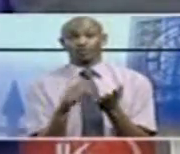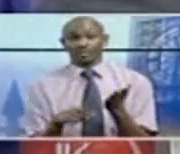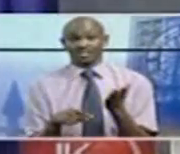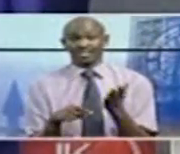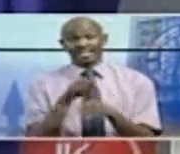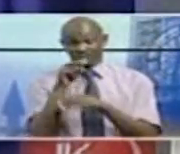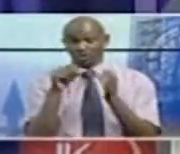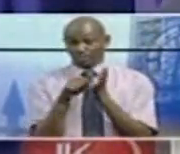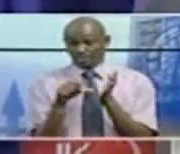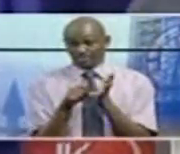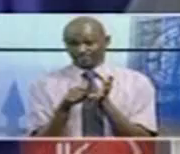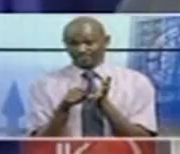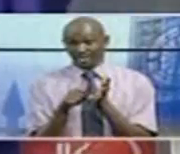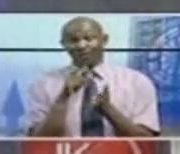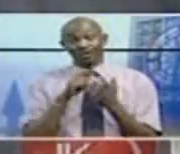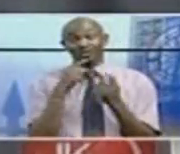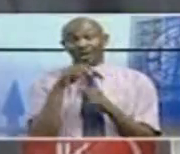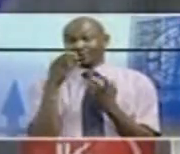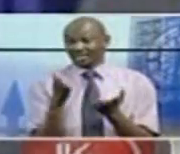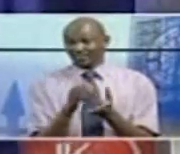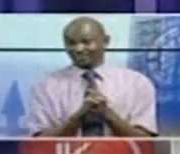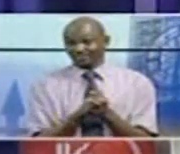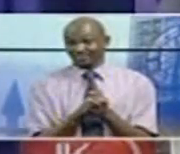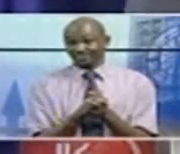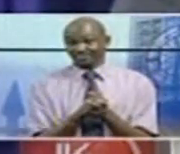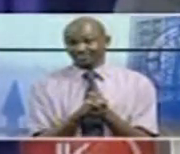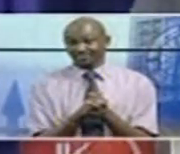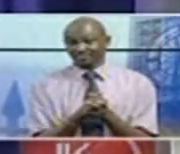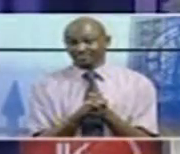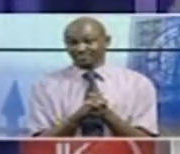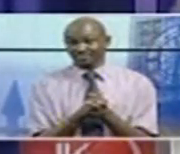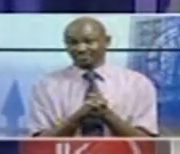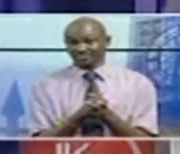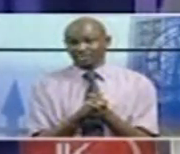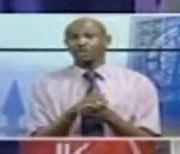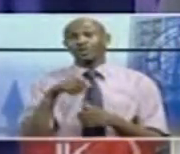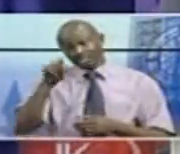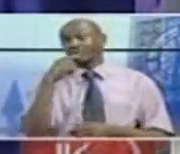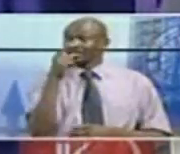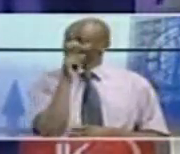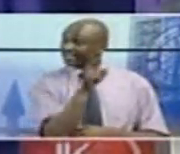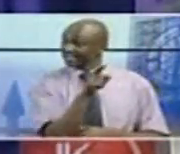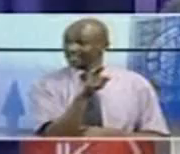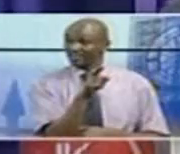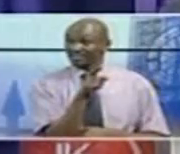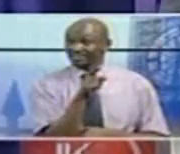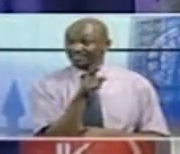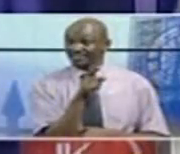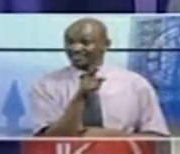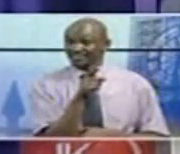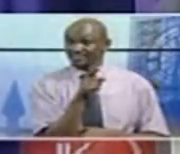the national issues. Okay. What we should be talking about is, you know, you said, he said,